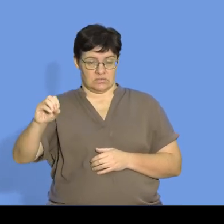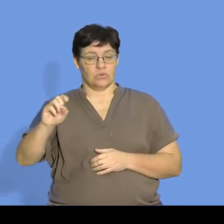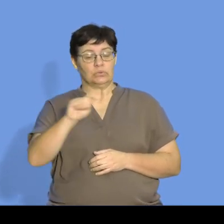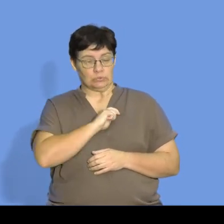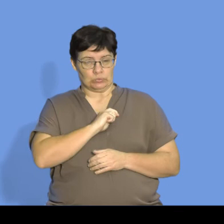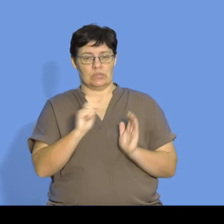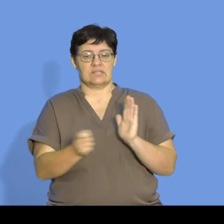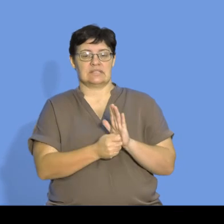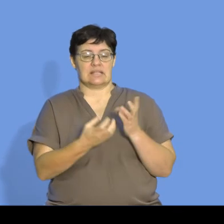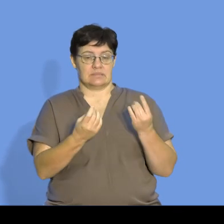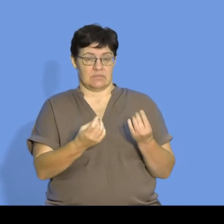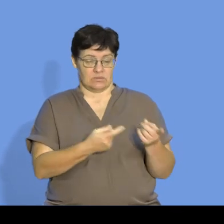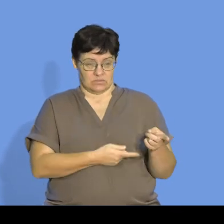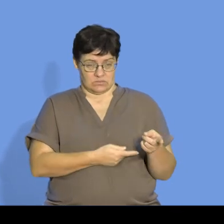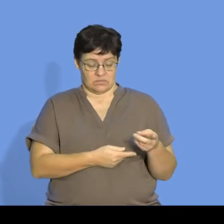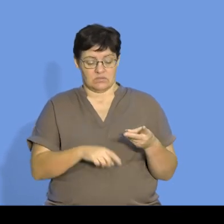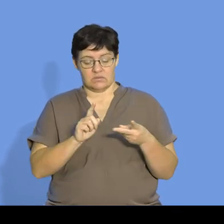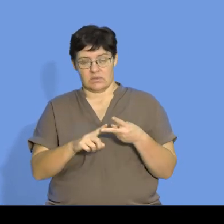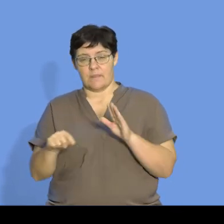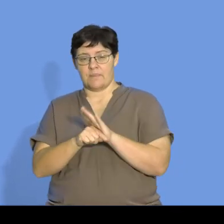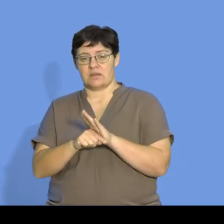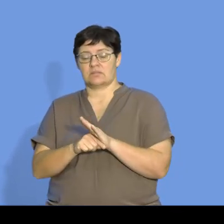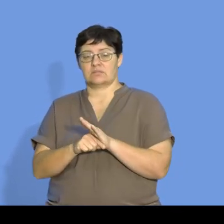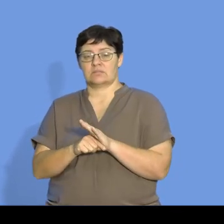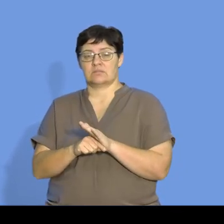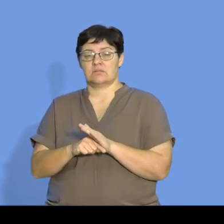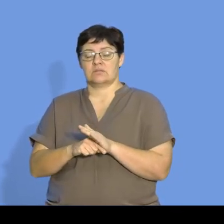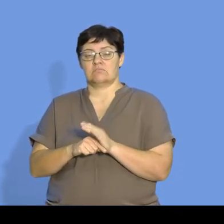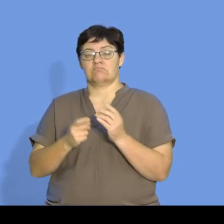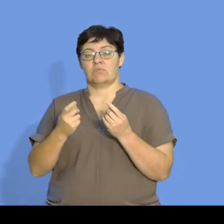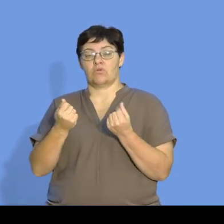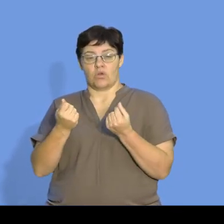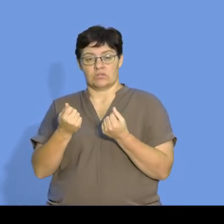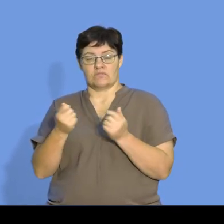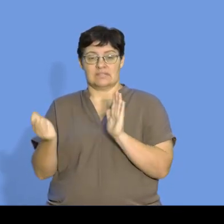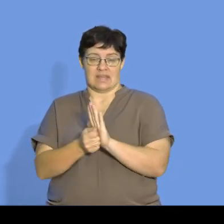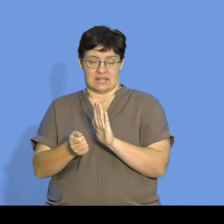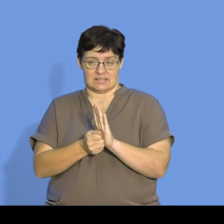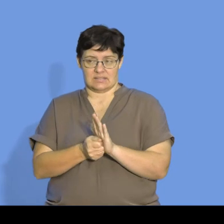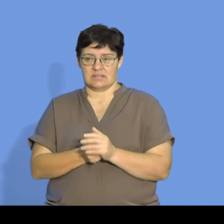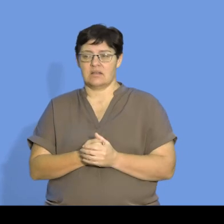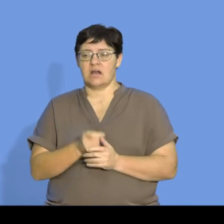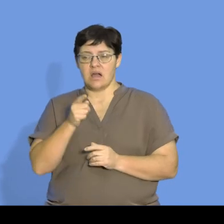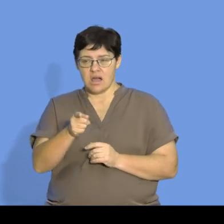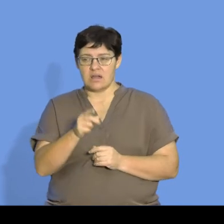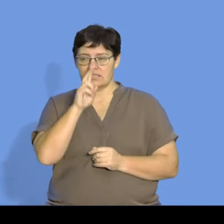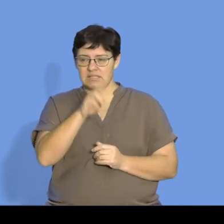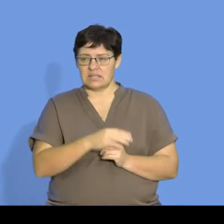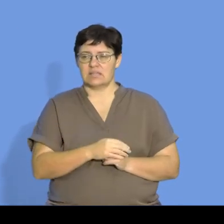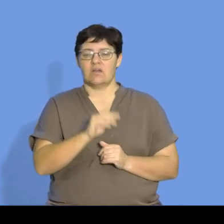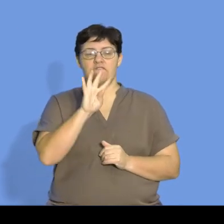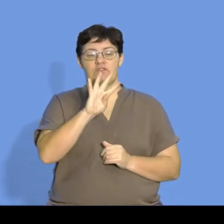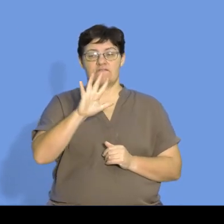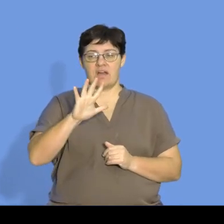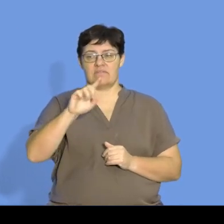195,000 is your actual sales figure minus your cost of sales of 150,000. Clearly you